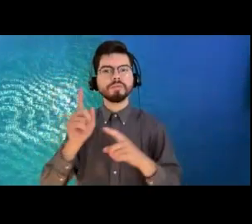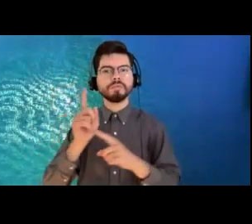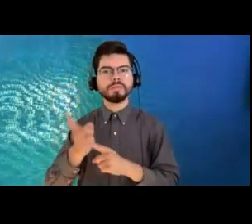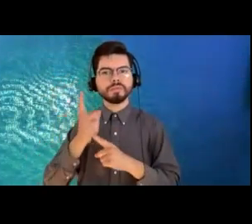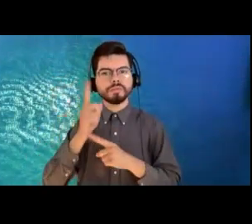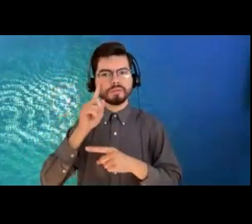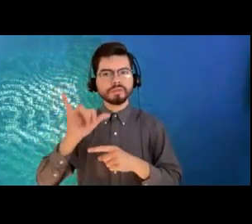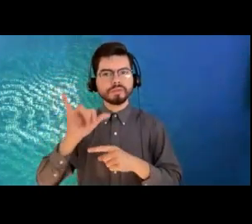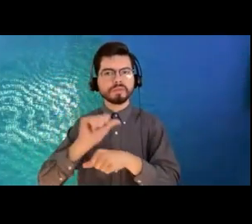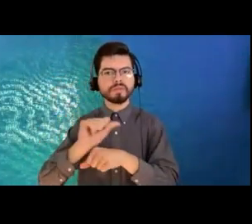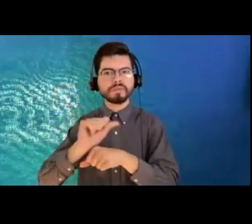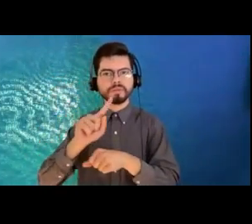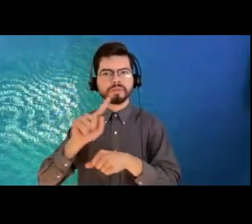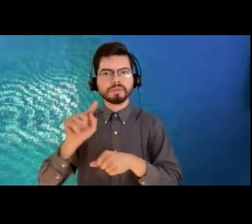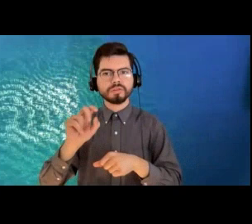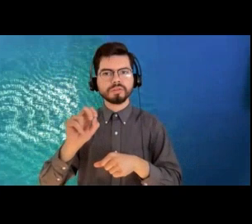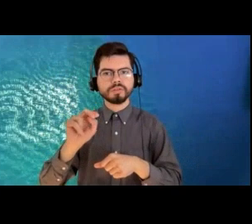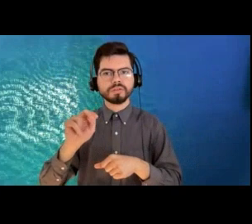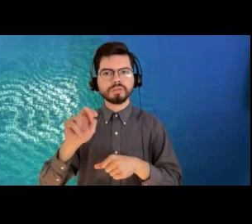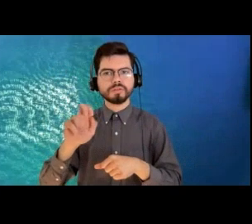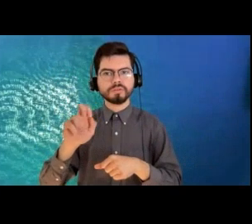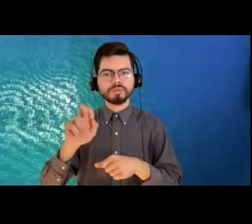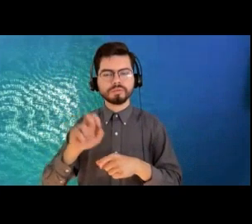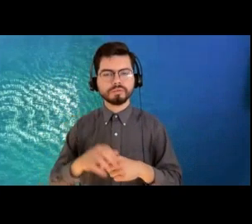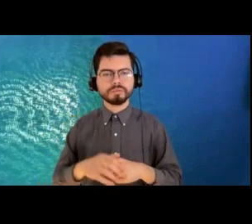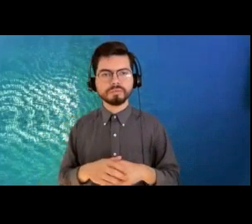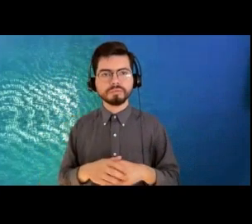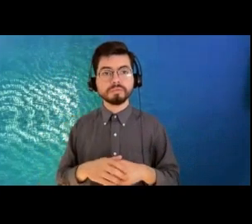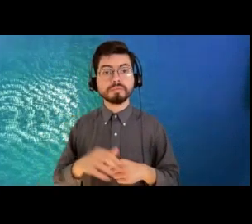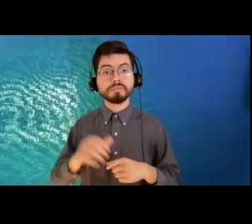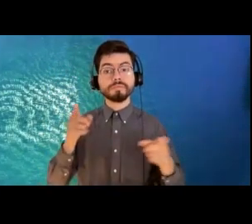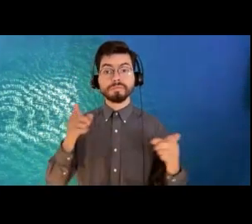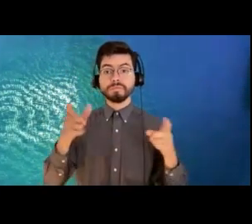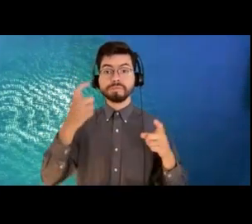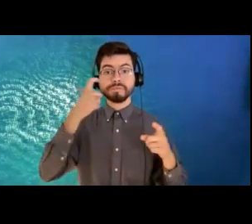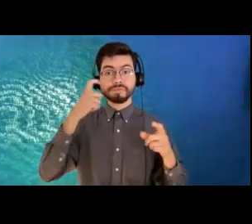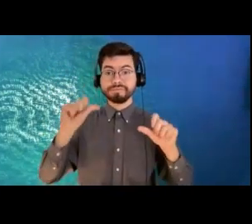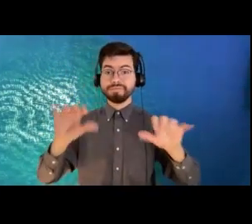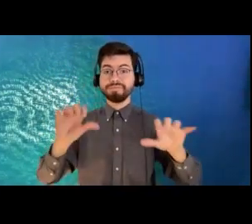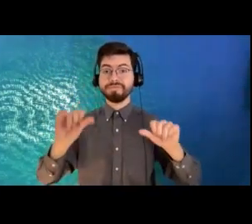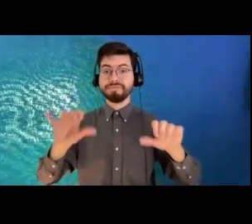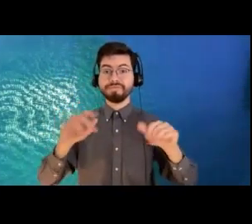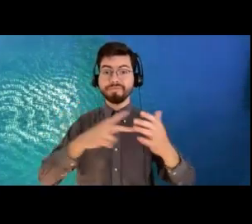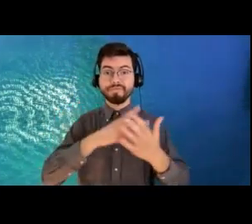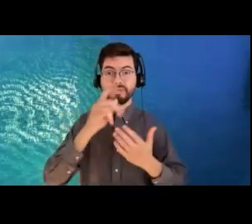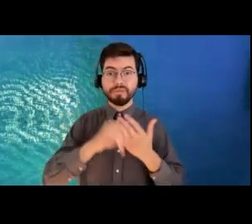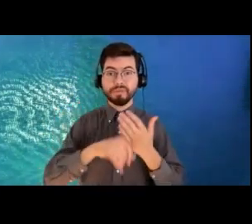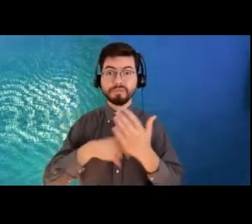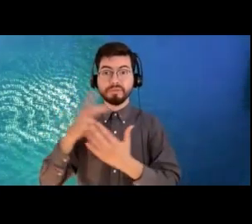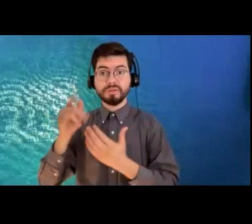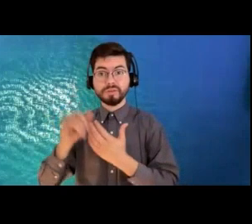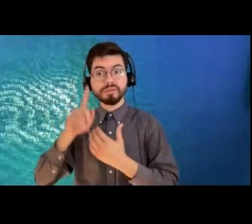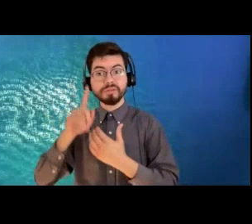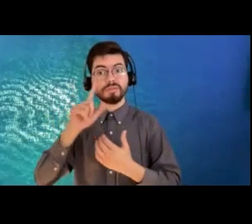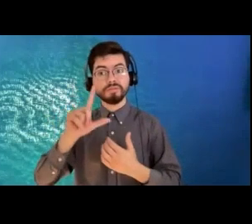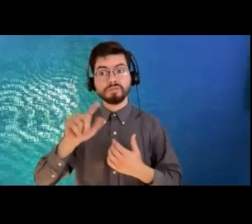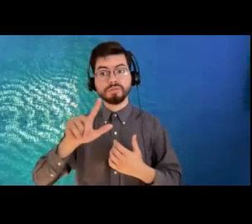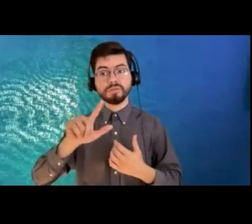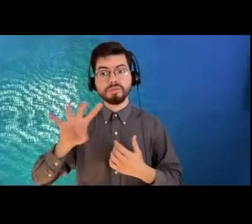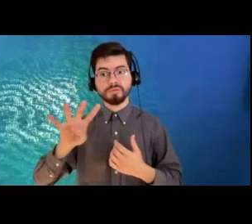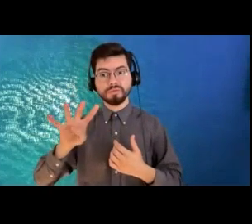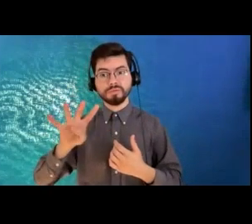are the 2 major transportation improvement projects for 2024. 30 minutes at Yellowstone